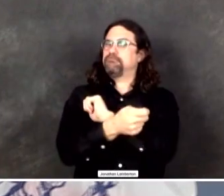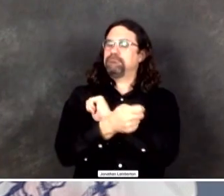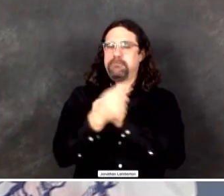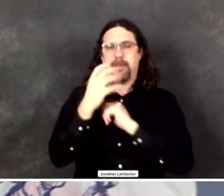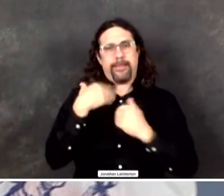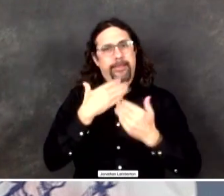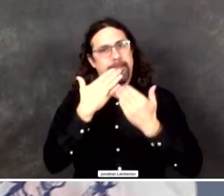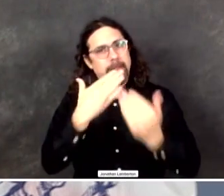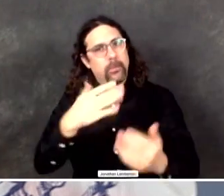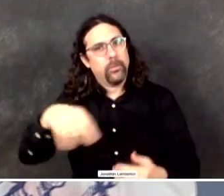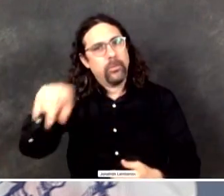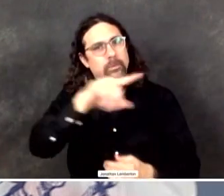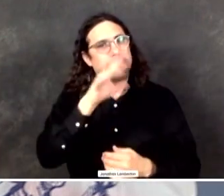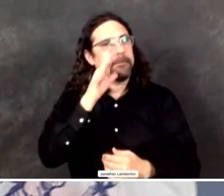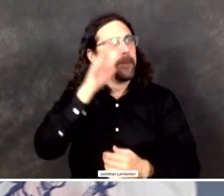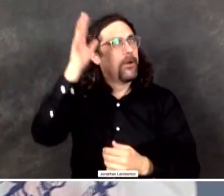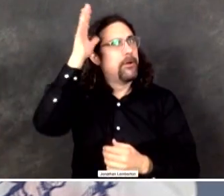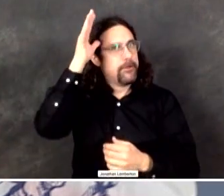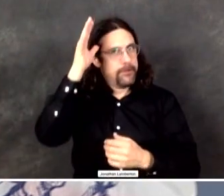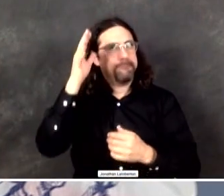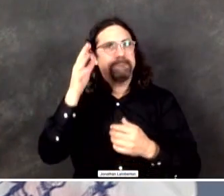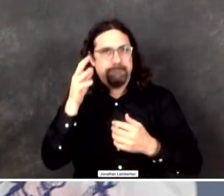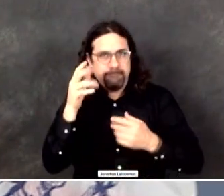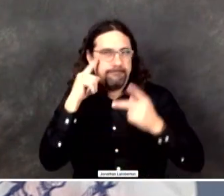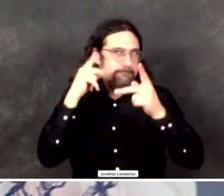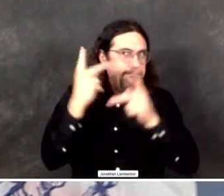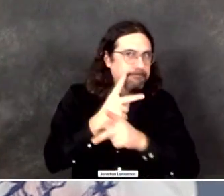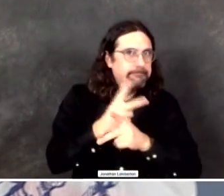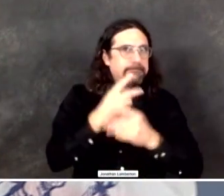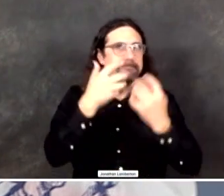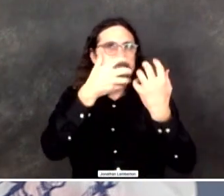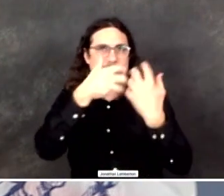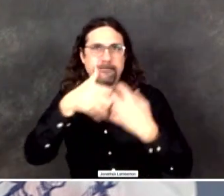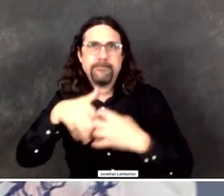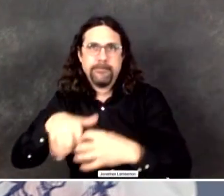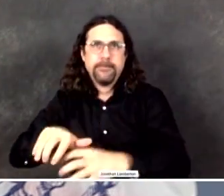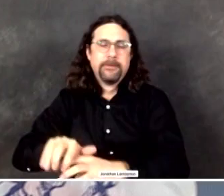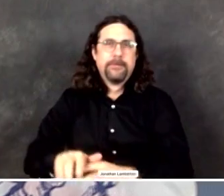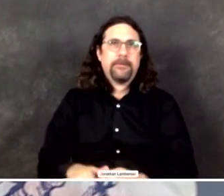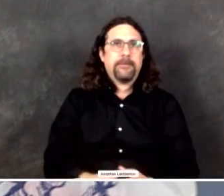And I want to thank our kids. I want to thank the children of the New York City Public Schools.